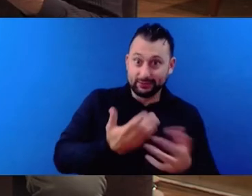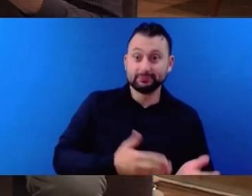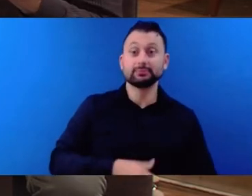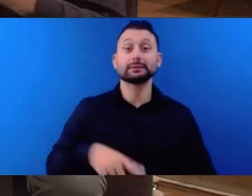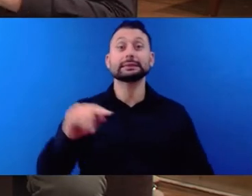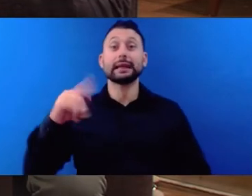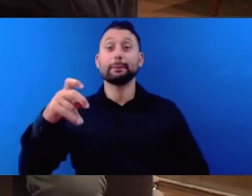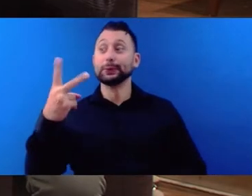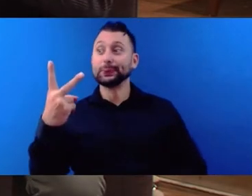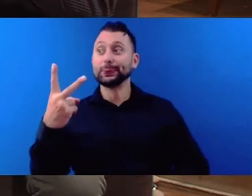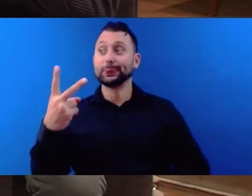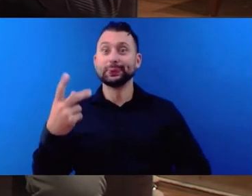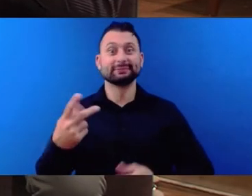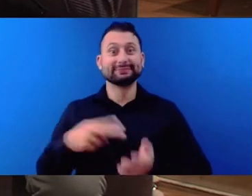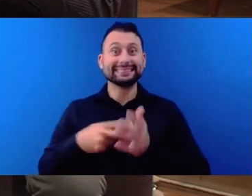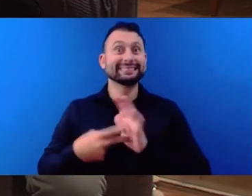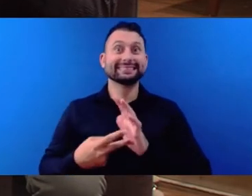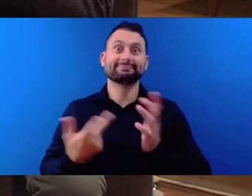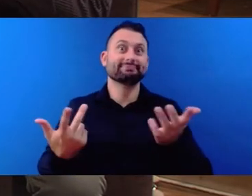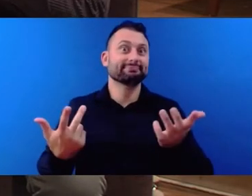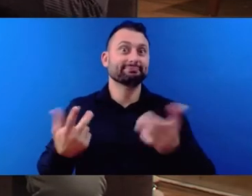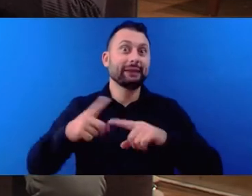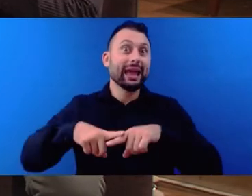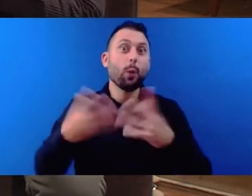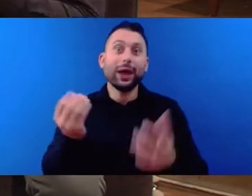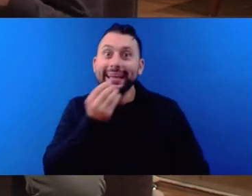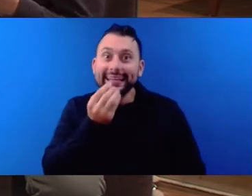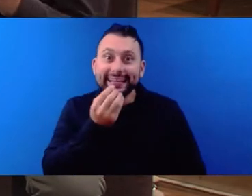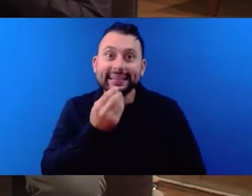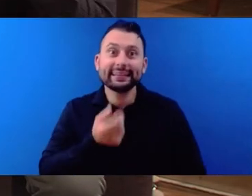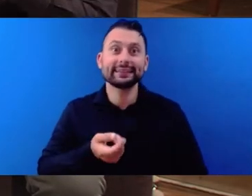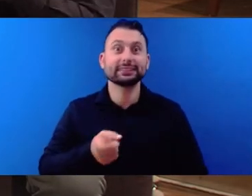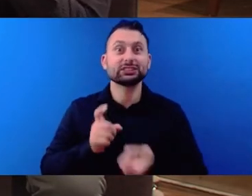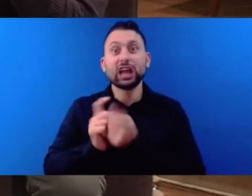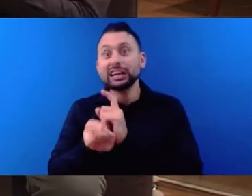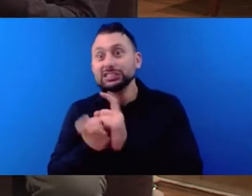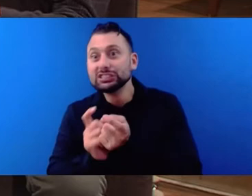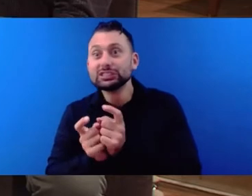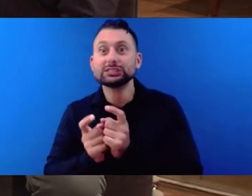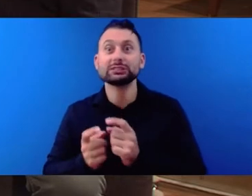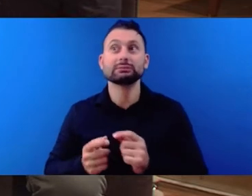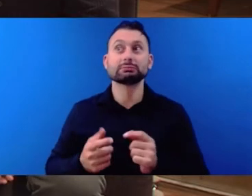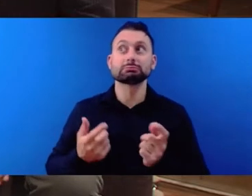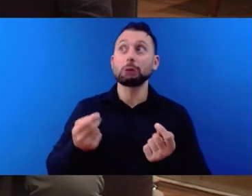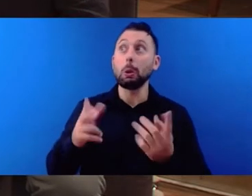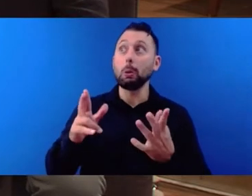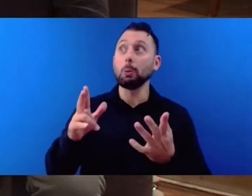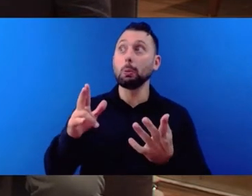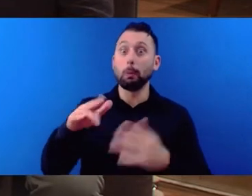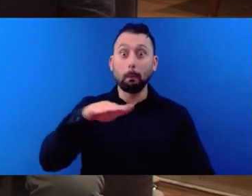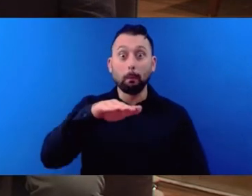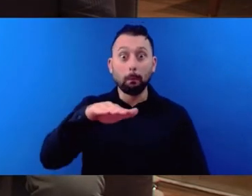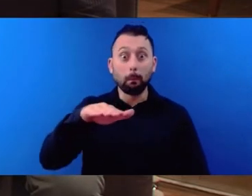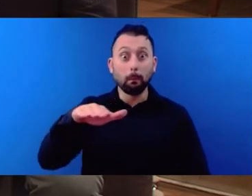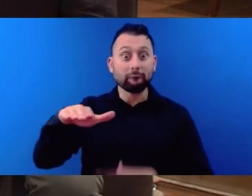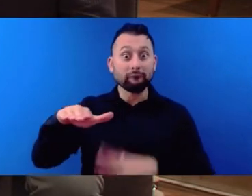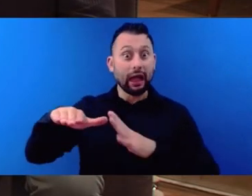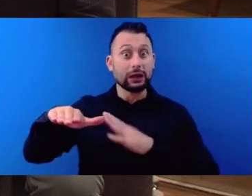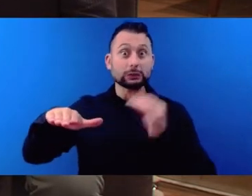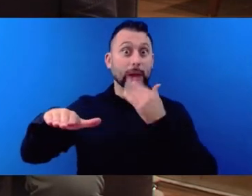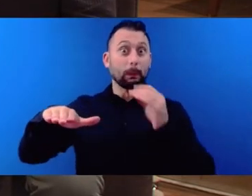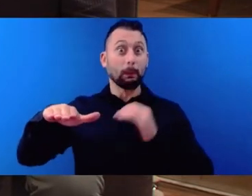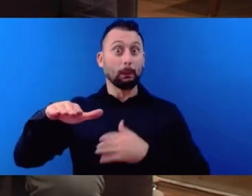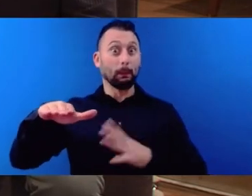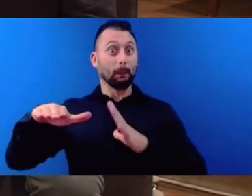in life, are there certain things that I can do to prevent that from happening? And if that's so, how can I prevent